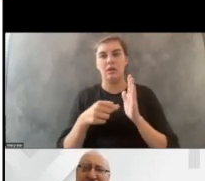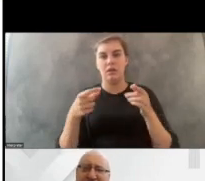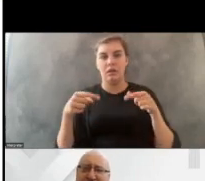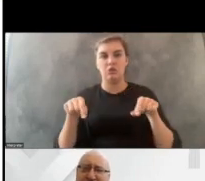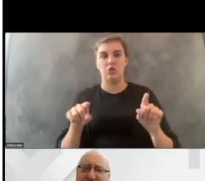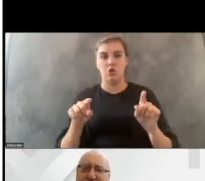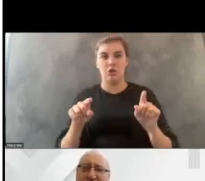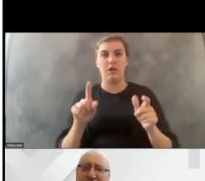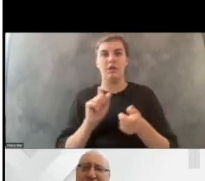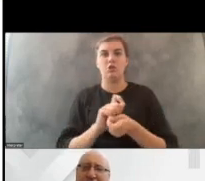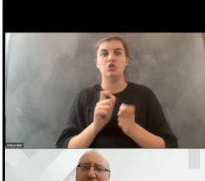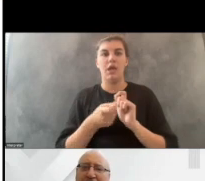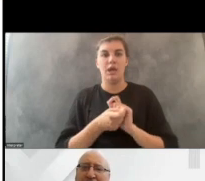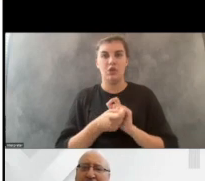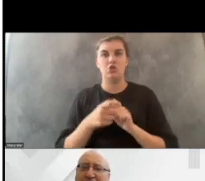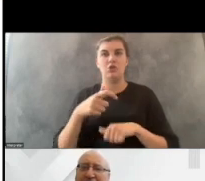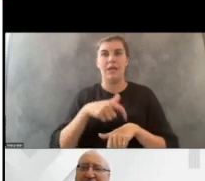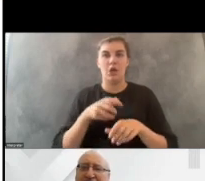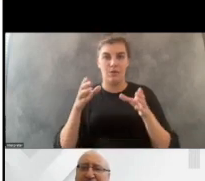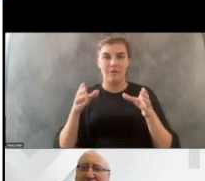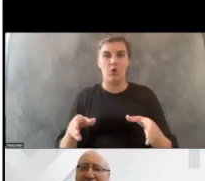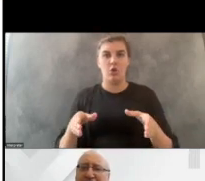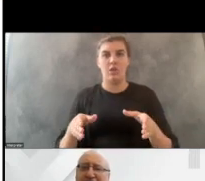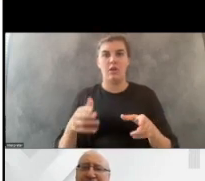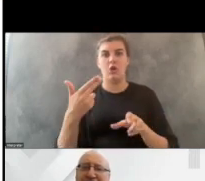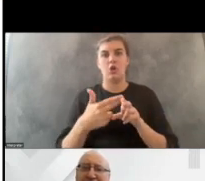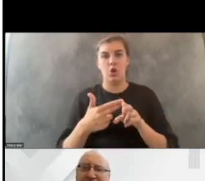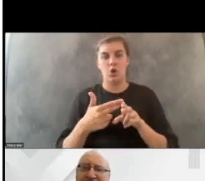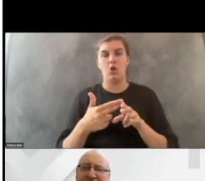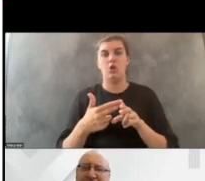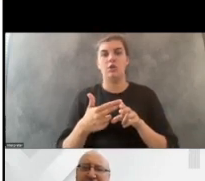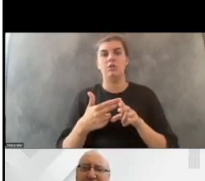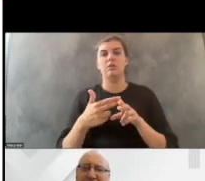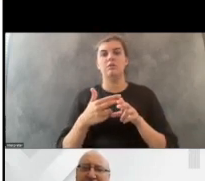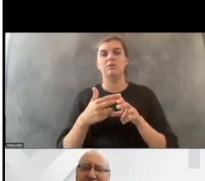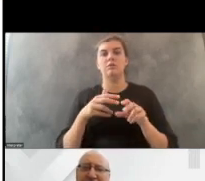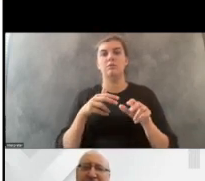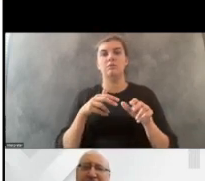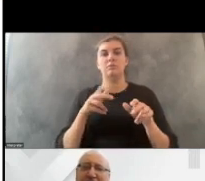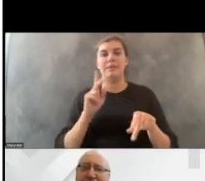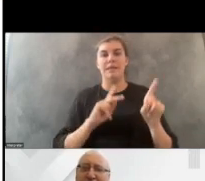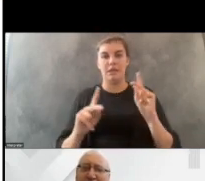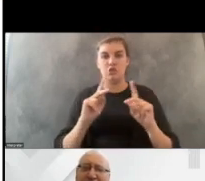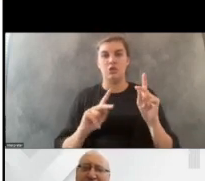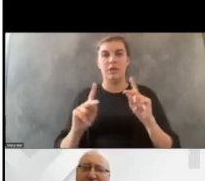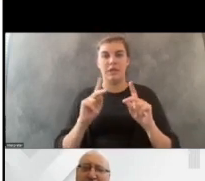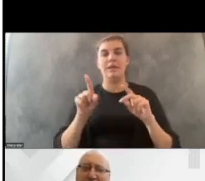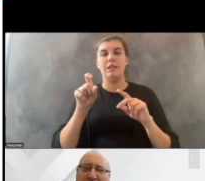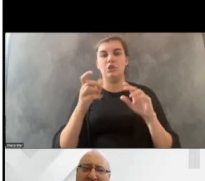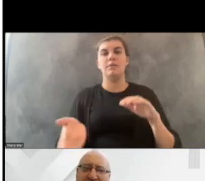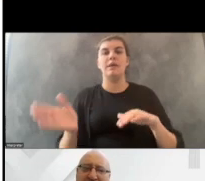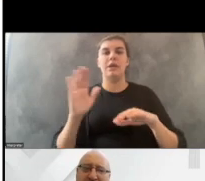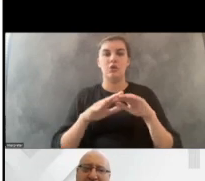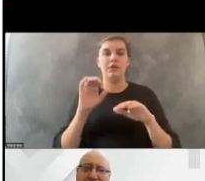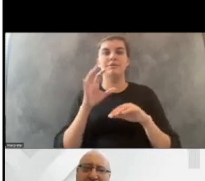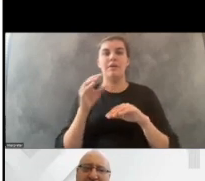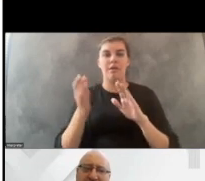buttons must be located between 1.5 and 10 feet from the edge of the curb or pavement.